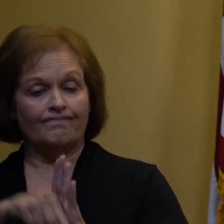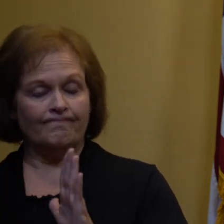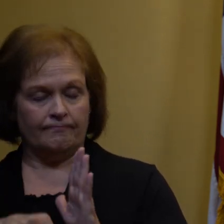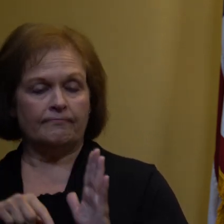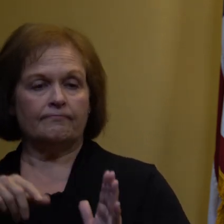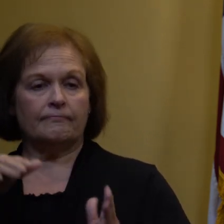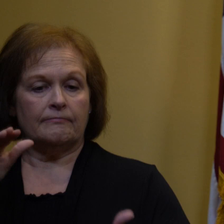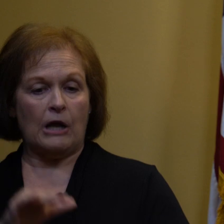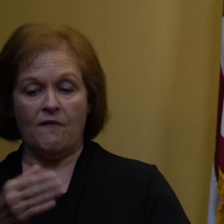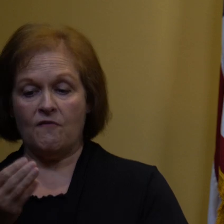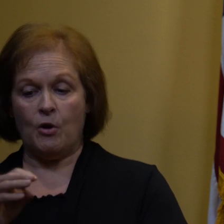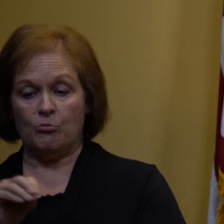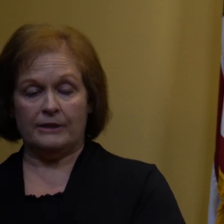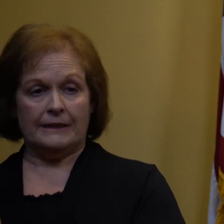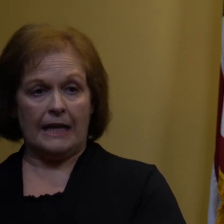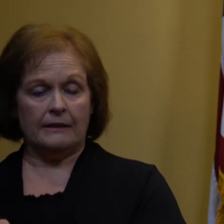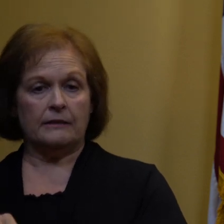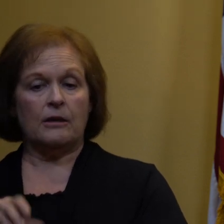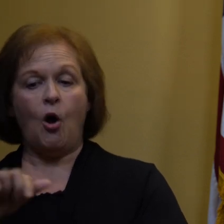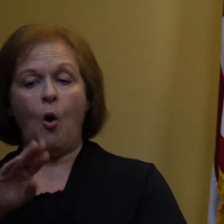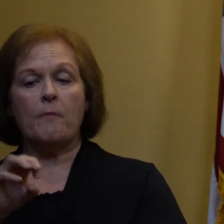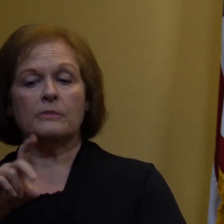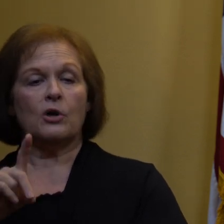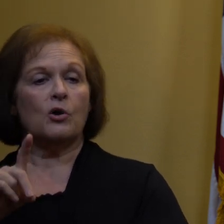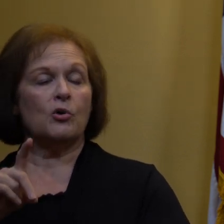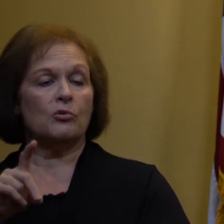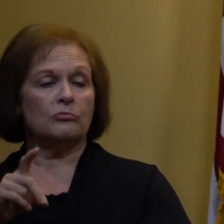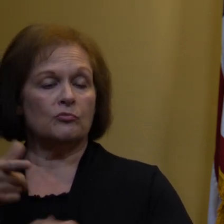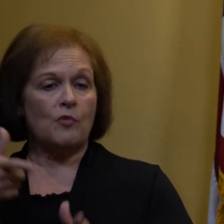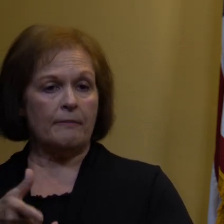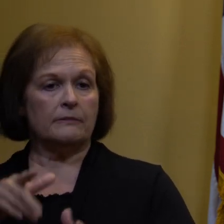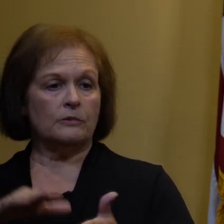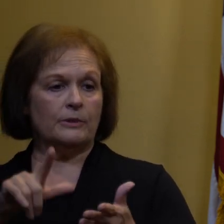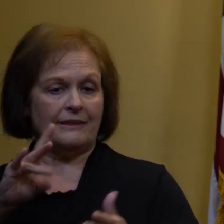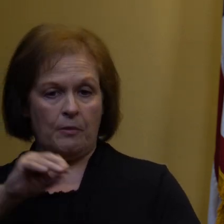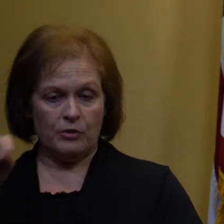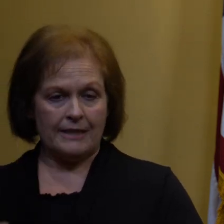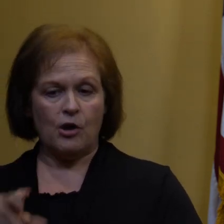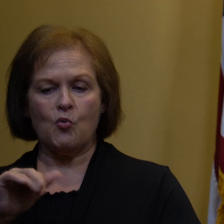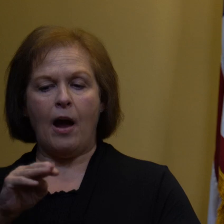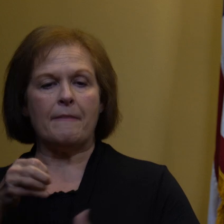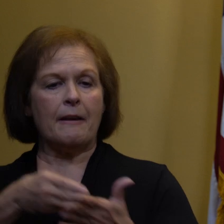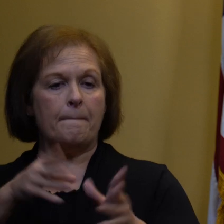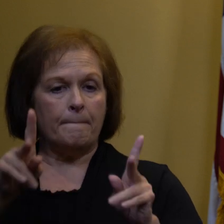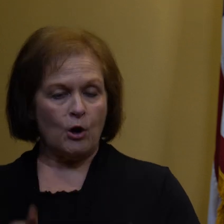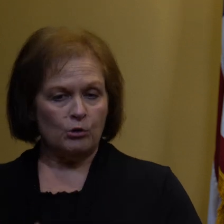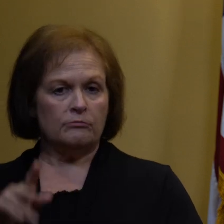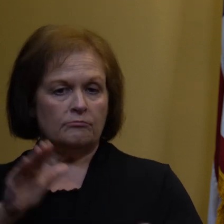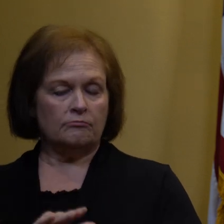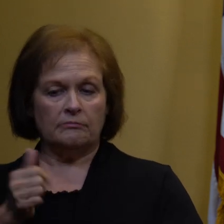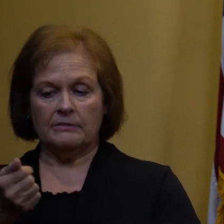are down 14%, armed robberies 20% down, total crimes against persons are